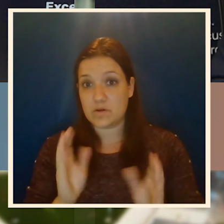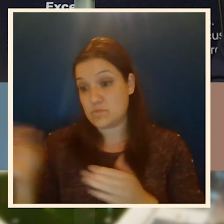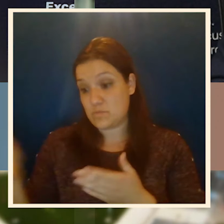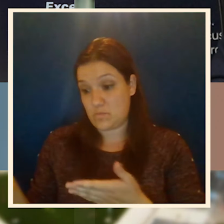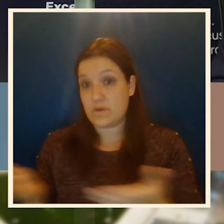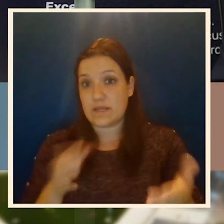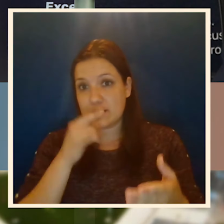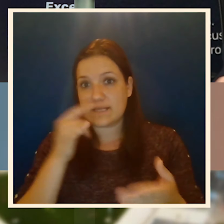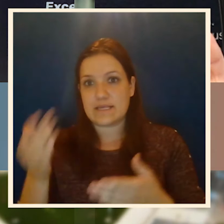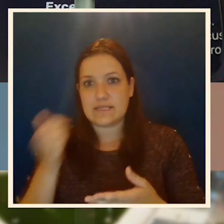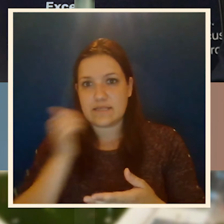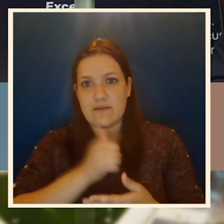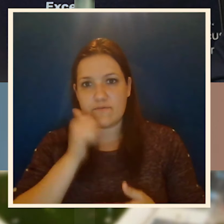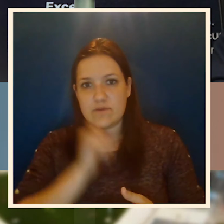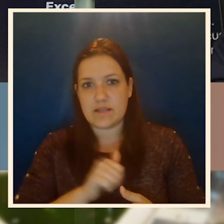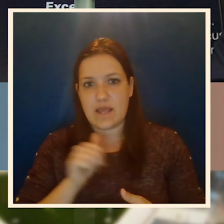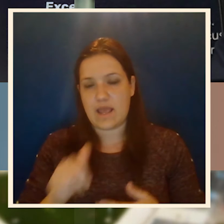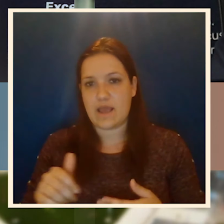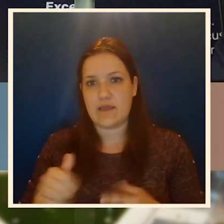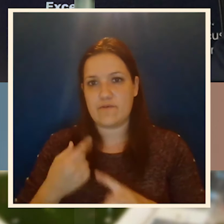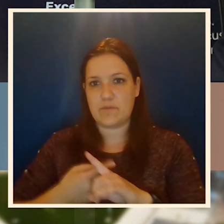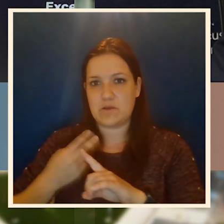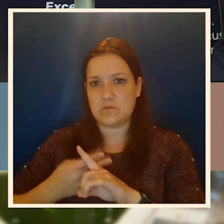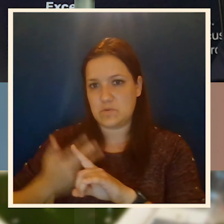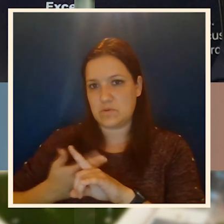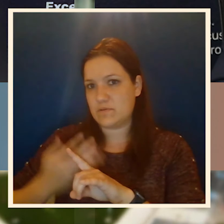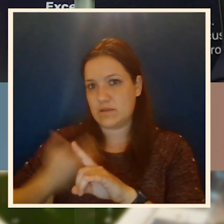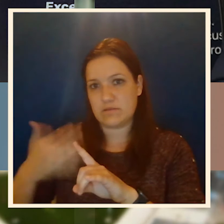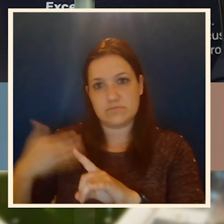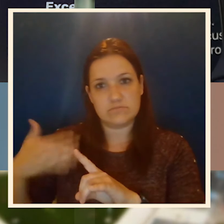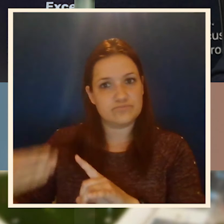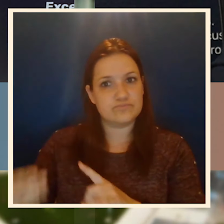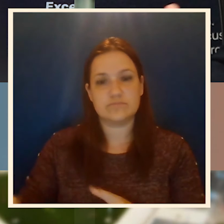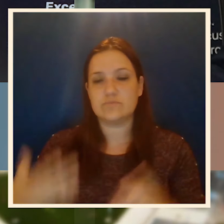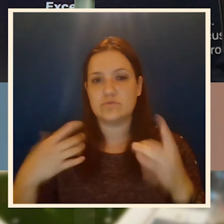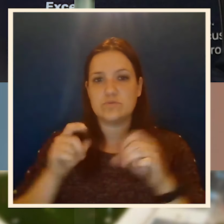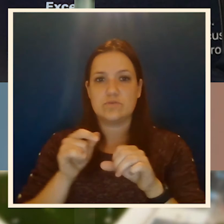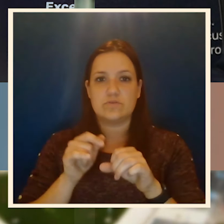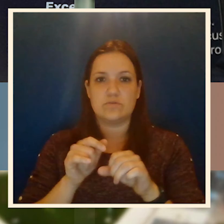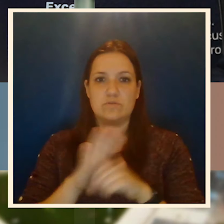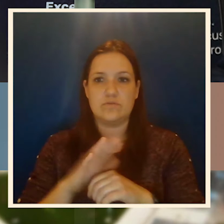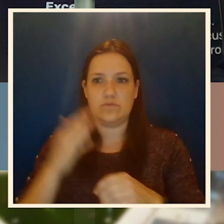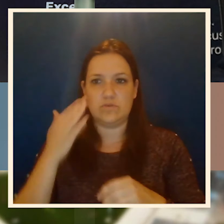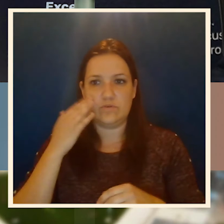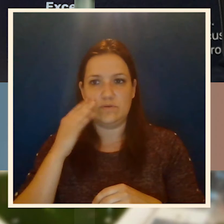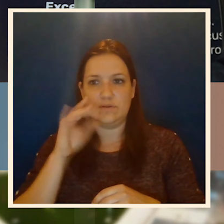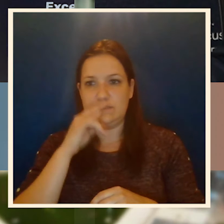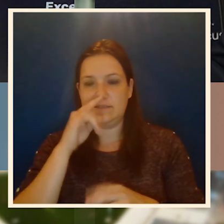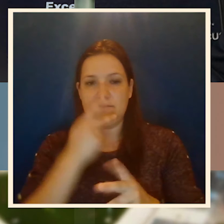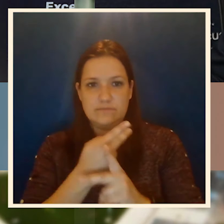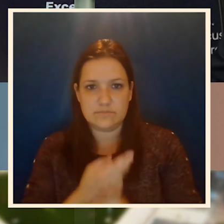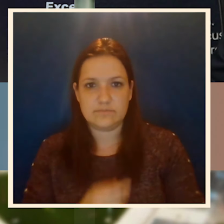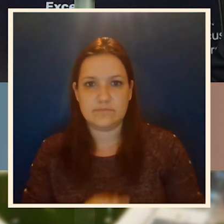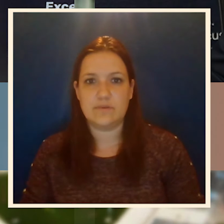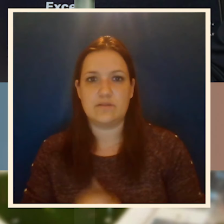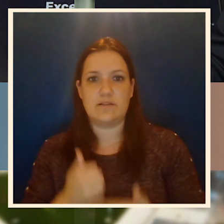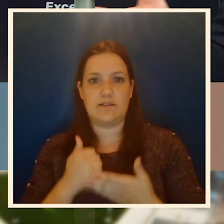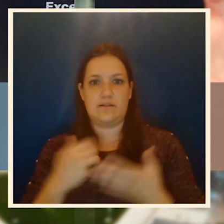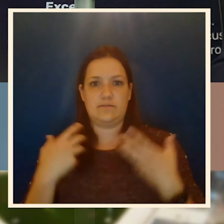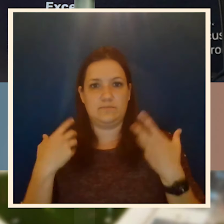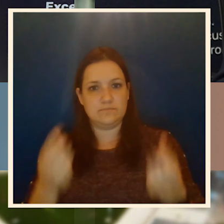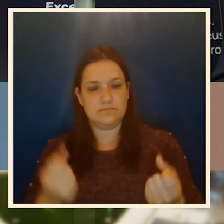the Lifestyle Center every day for months throughout the pandemic, so that they know their kids would be cared for and helped